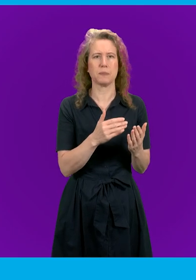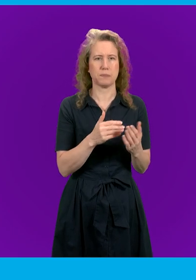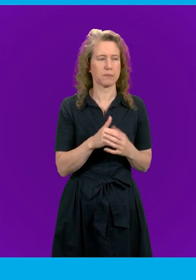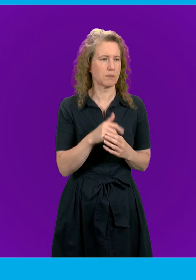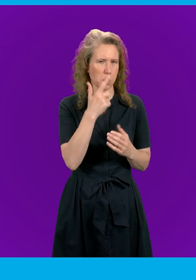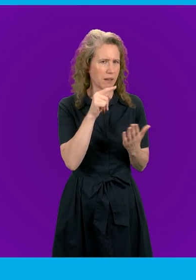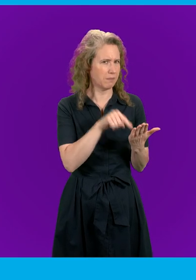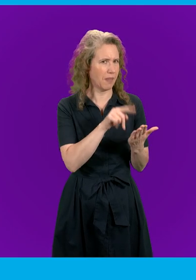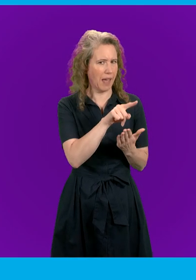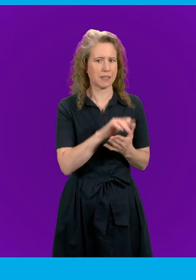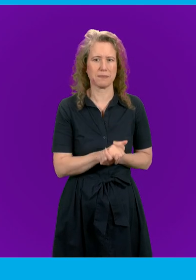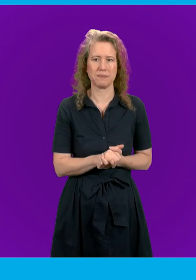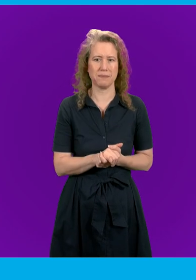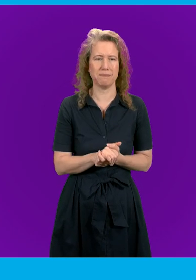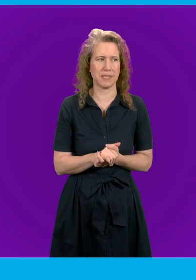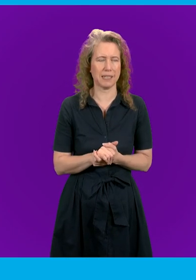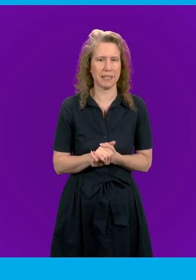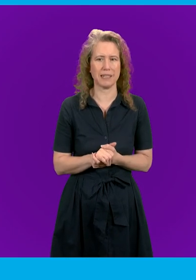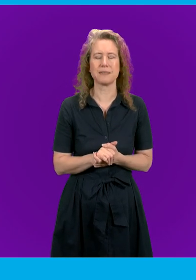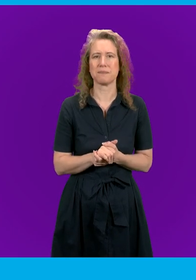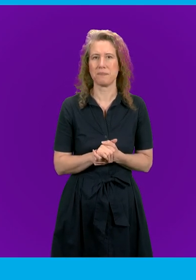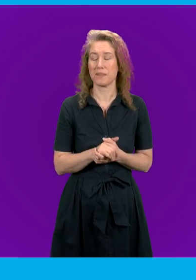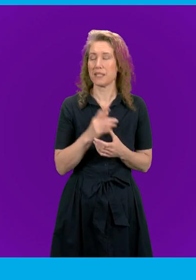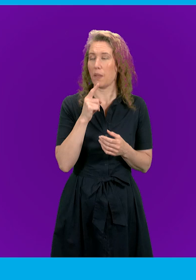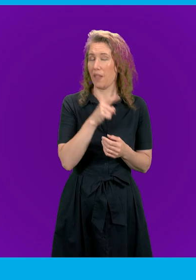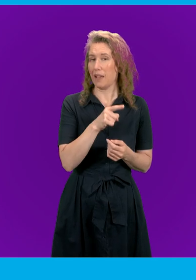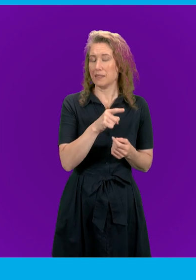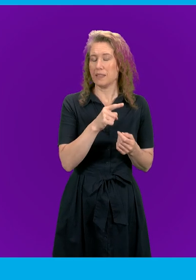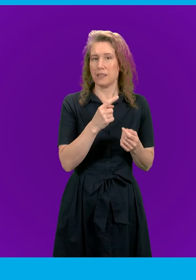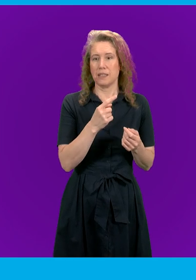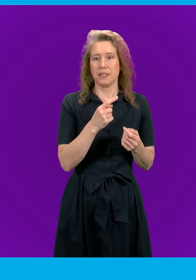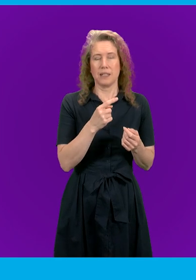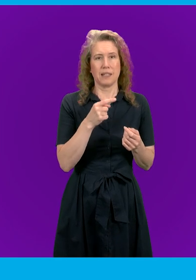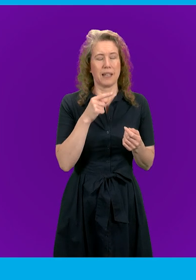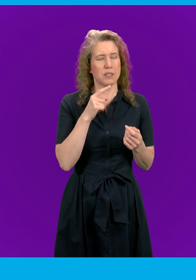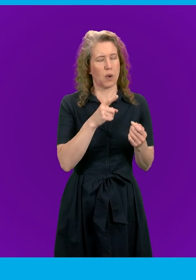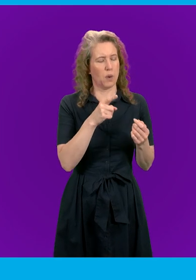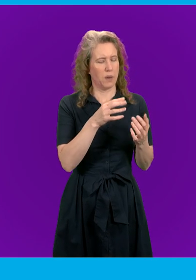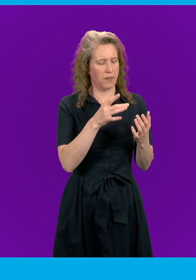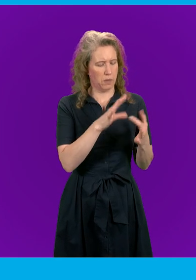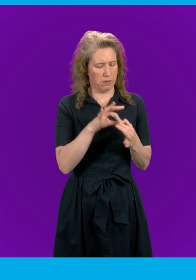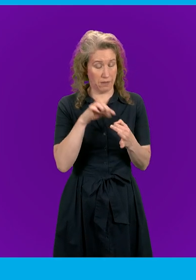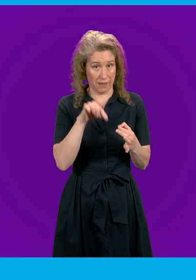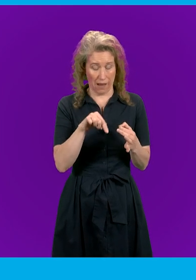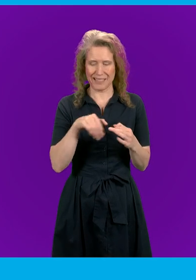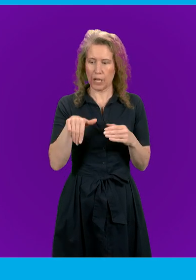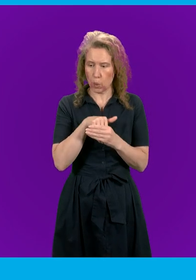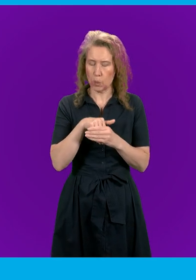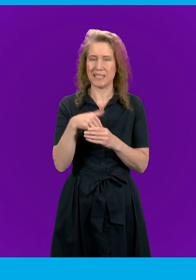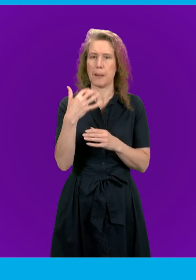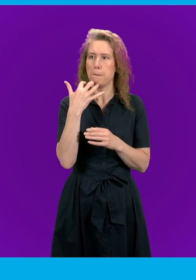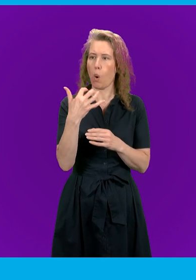maybe a campaign strategy. including, nice to come on to this actually, because including the Bold Girls